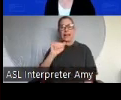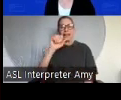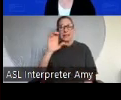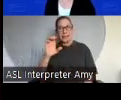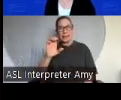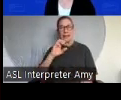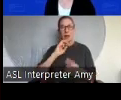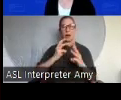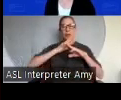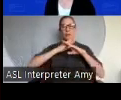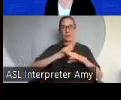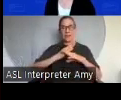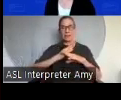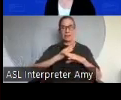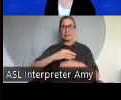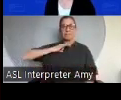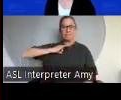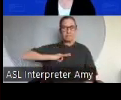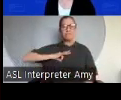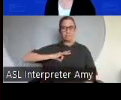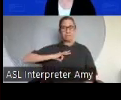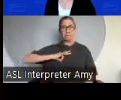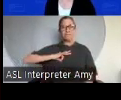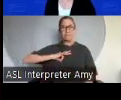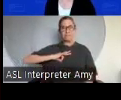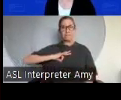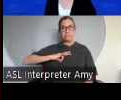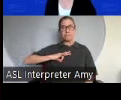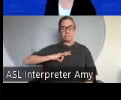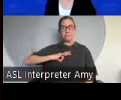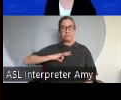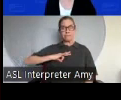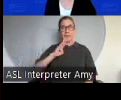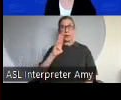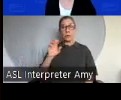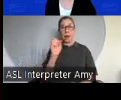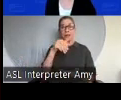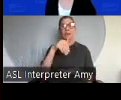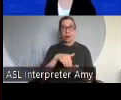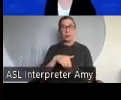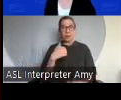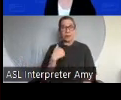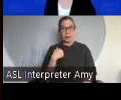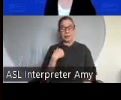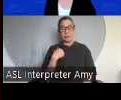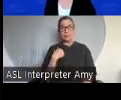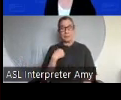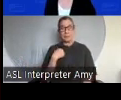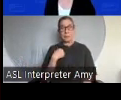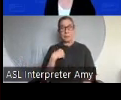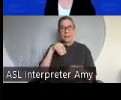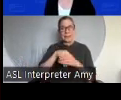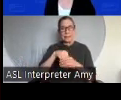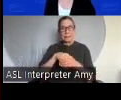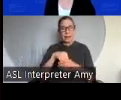weather-protected advantages that the bus terminal has afforded, but